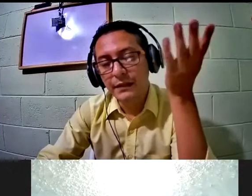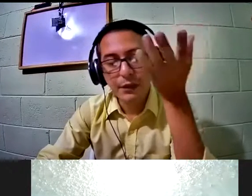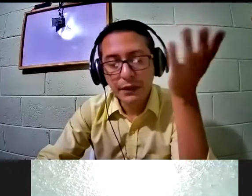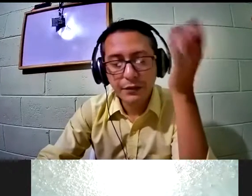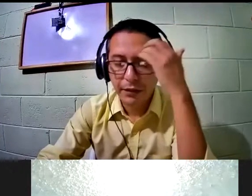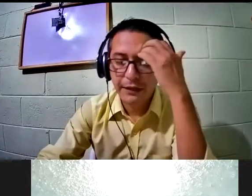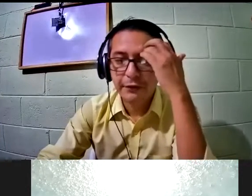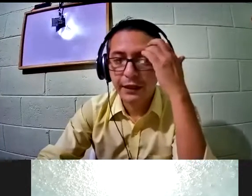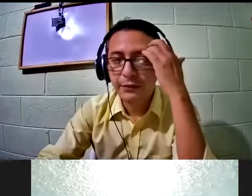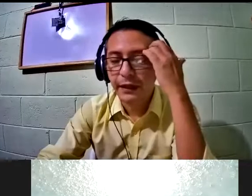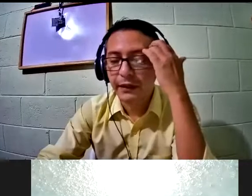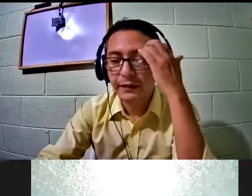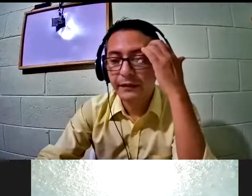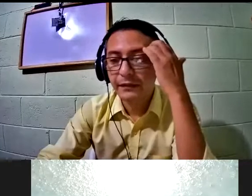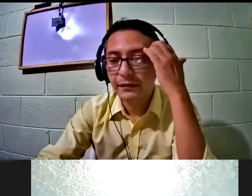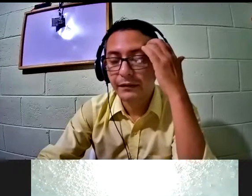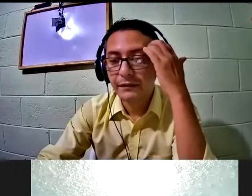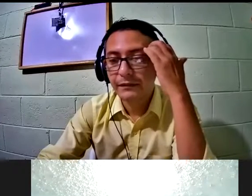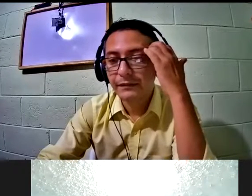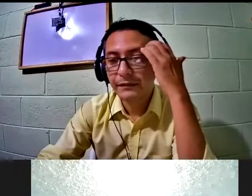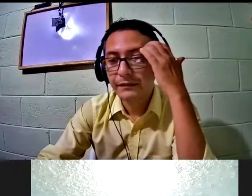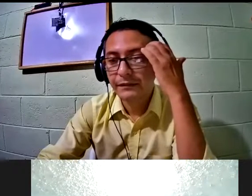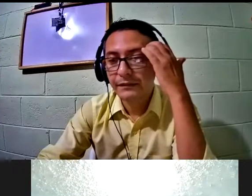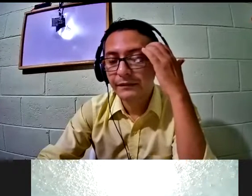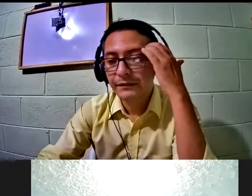like that. What are your plans for next week?